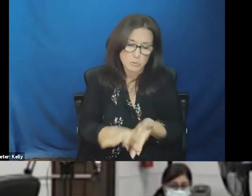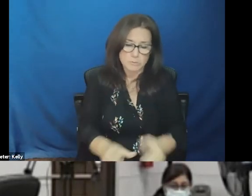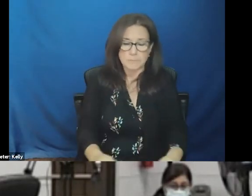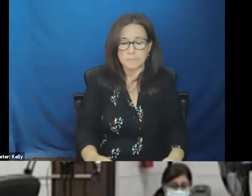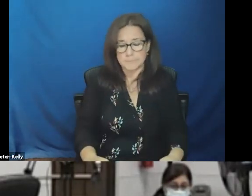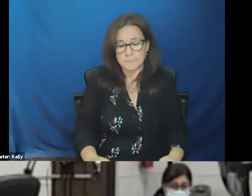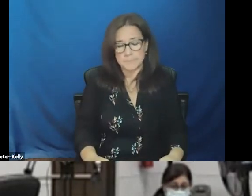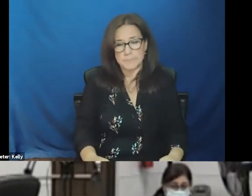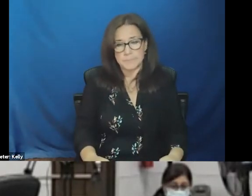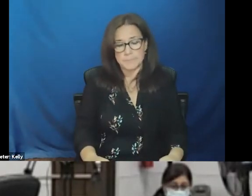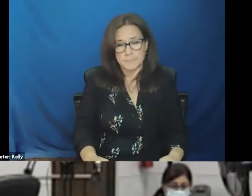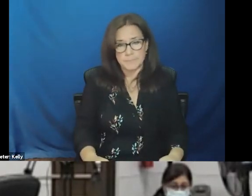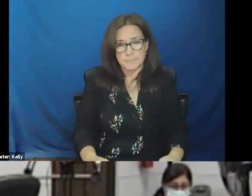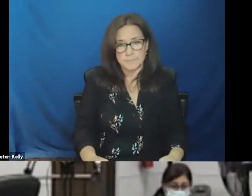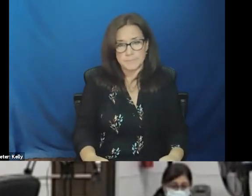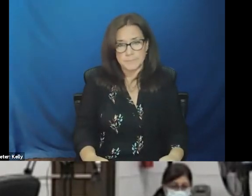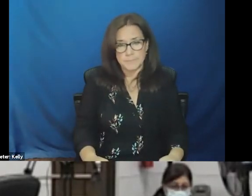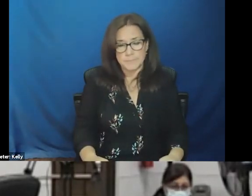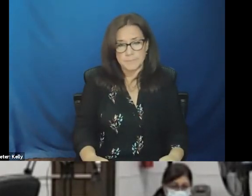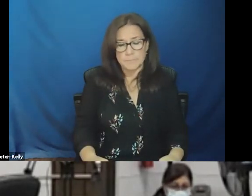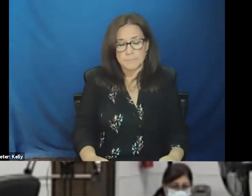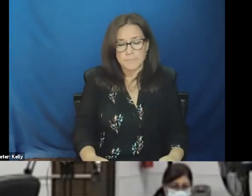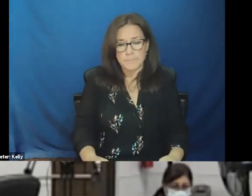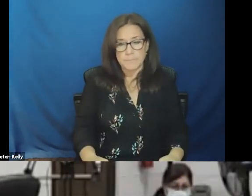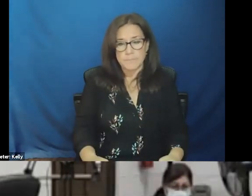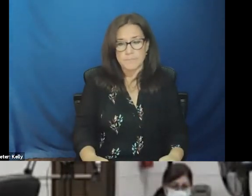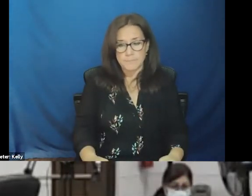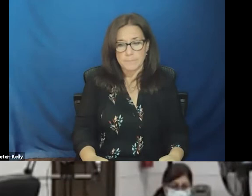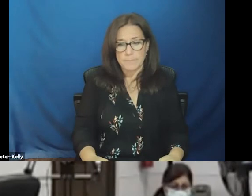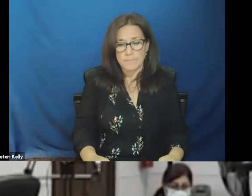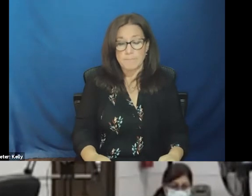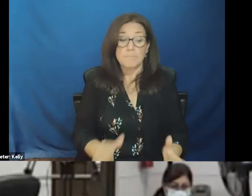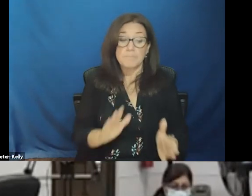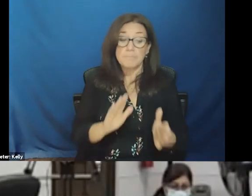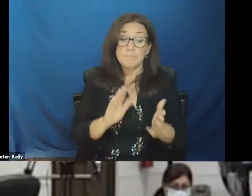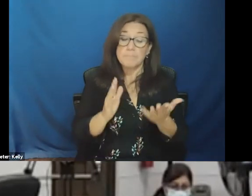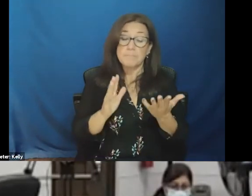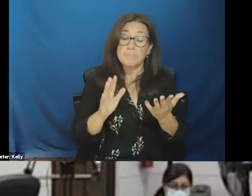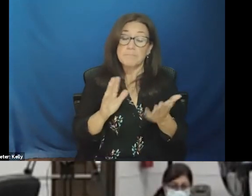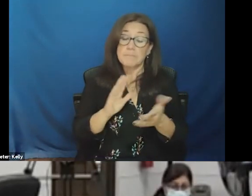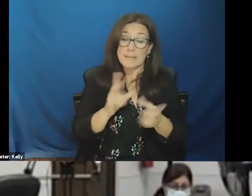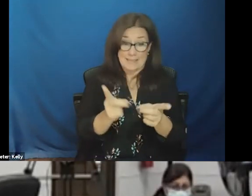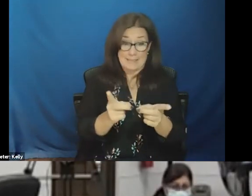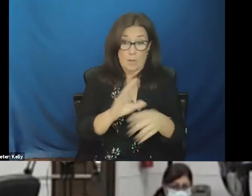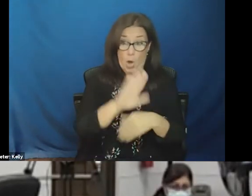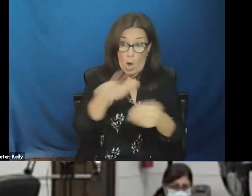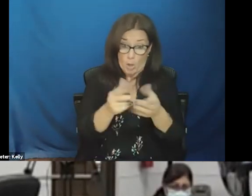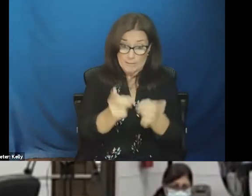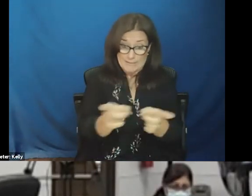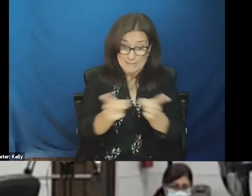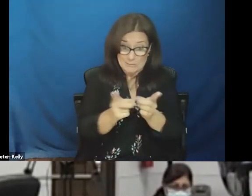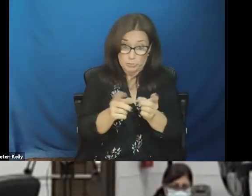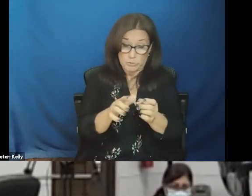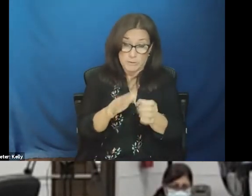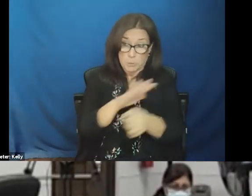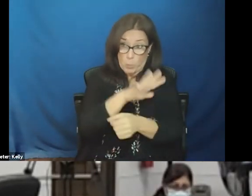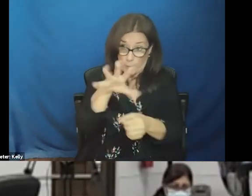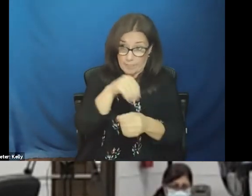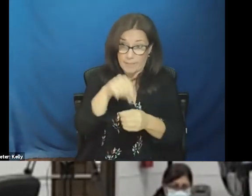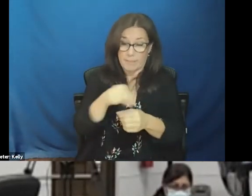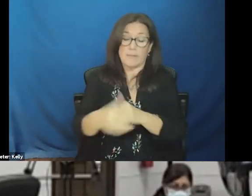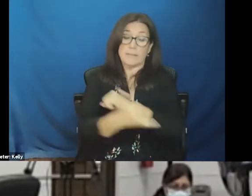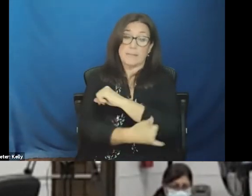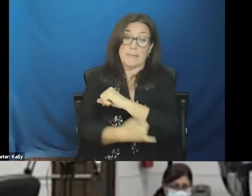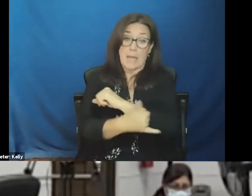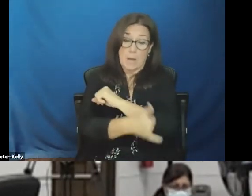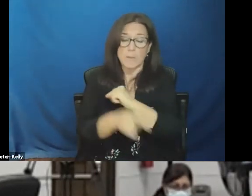expulsions. All districts in the county were asked to take this document to their boards